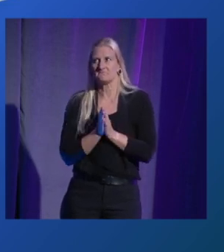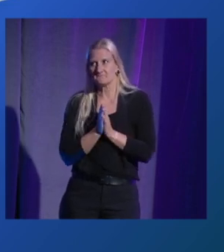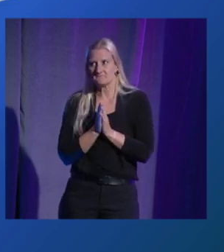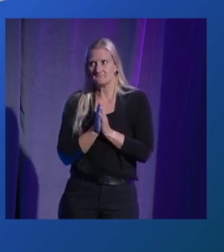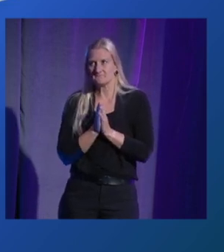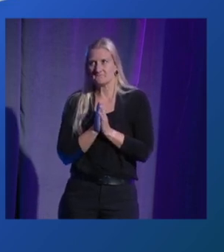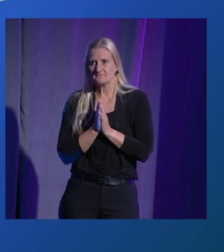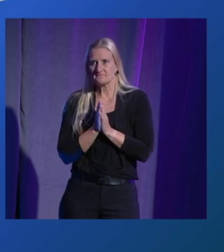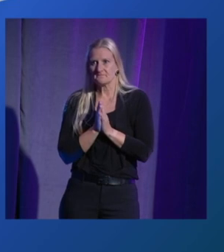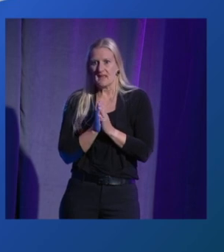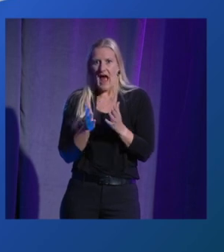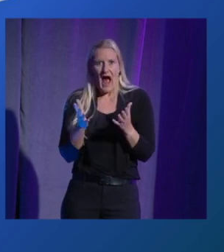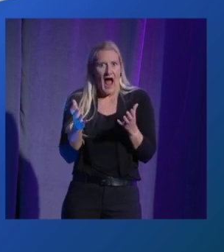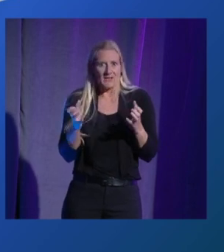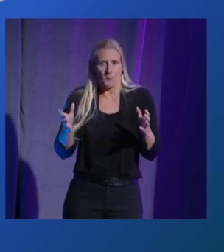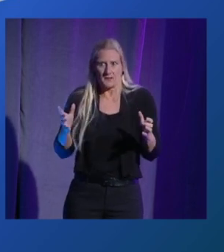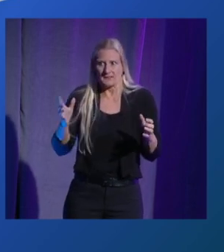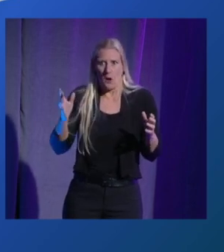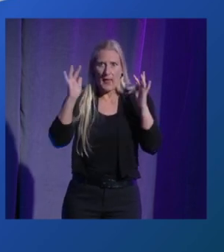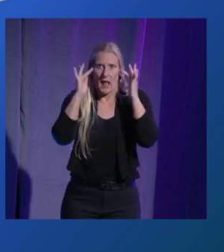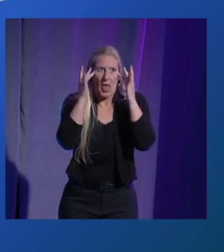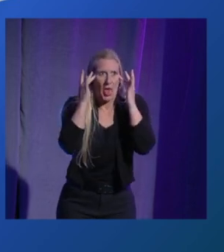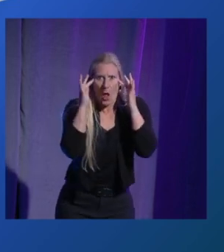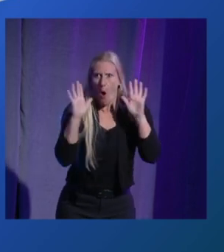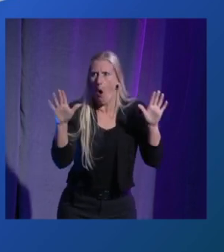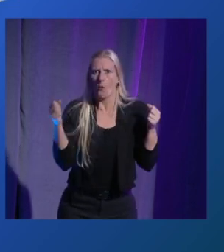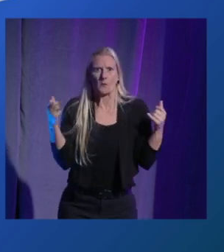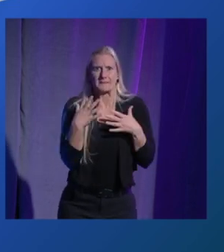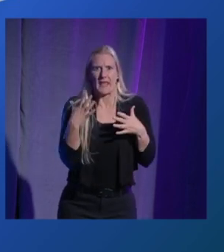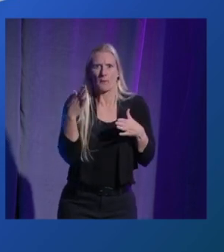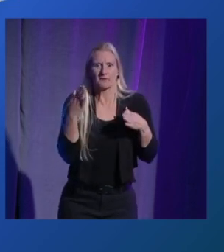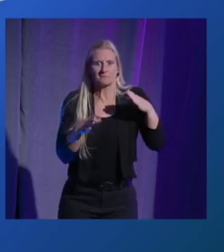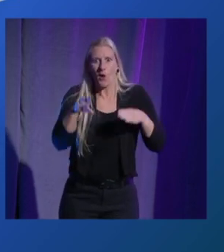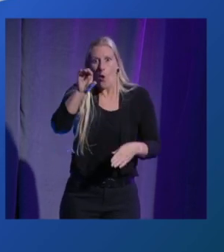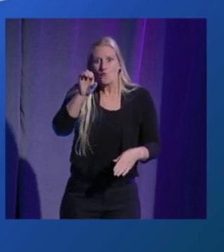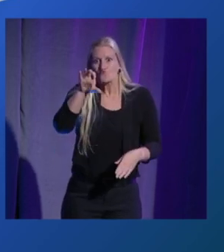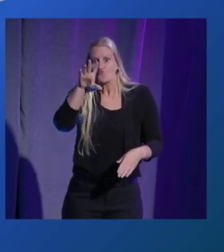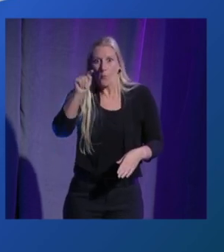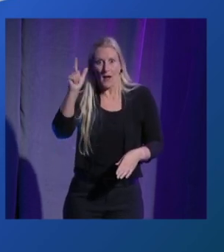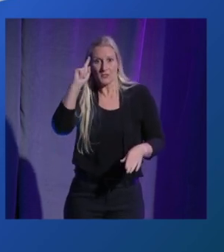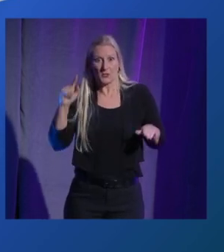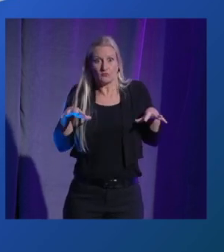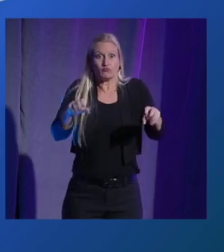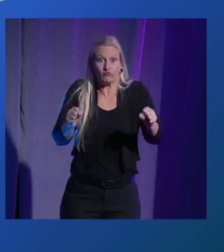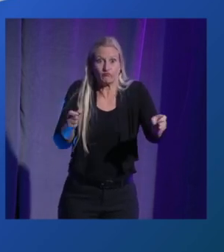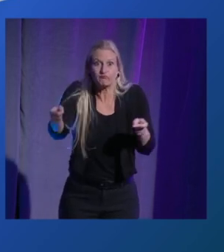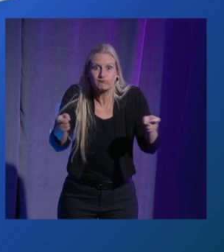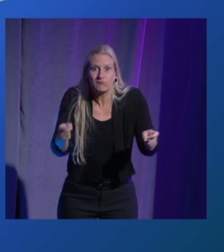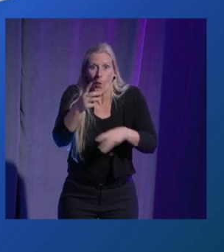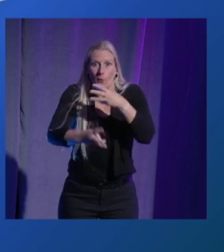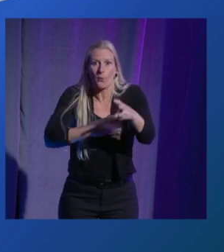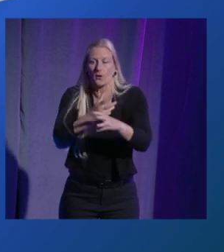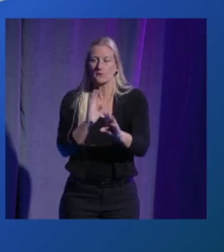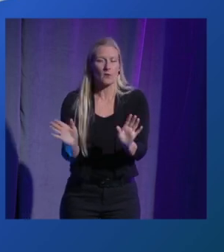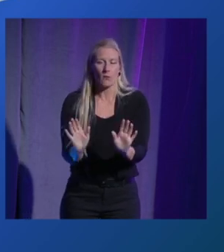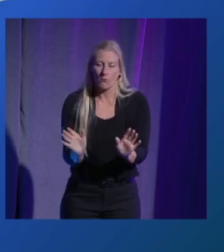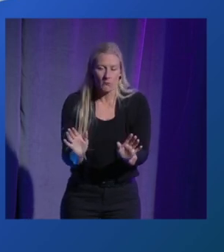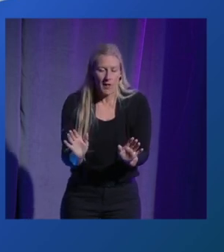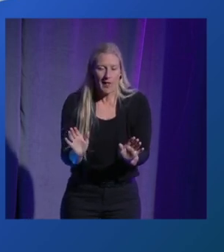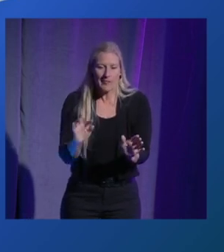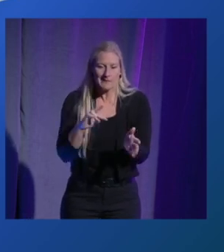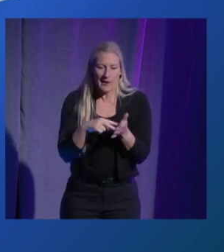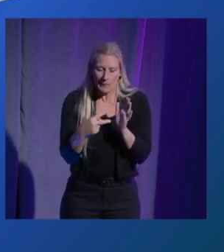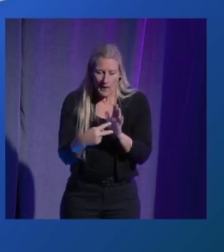oh those scary robots are going to come and take over the world right these are not doing anything other than pattern recognition and inferring